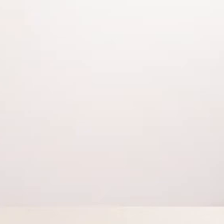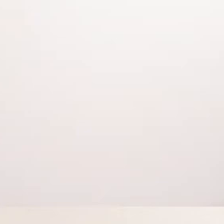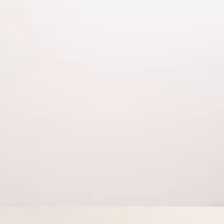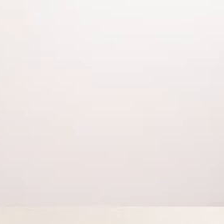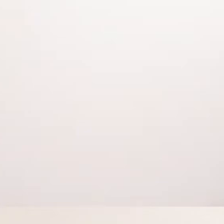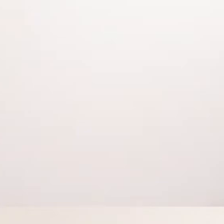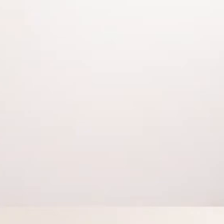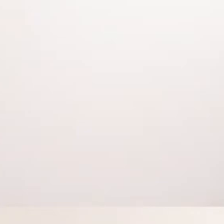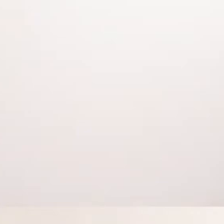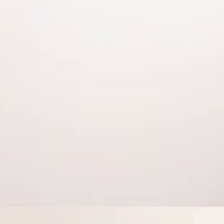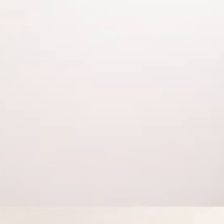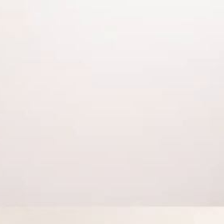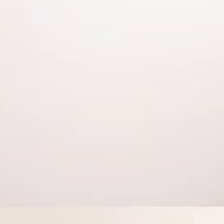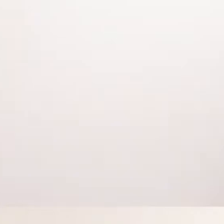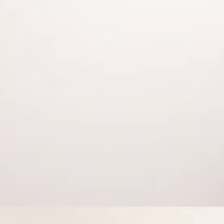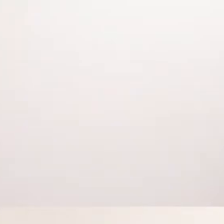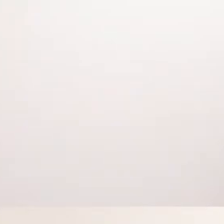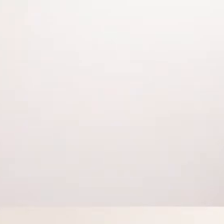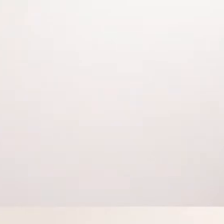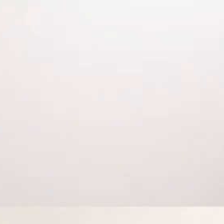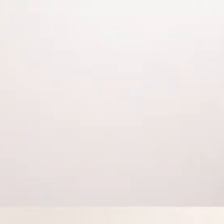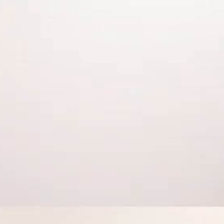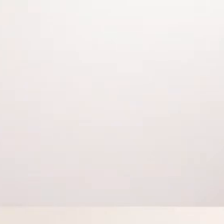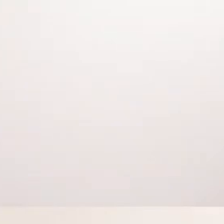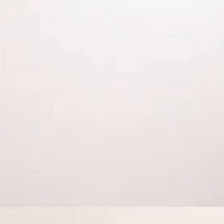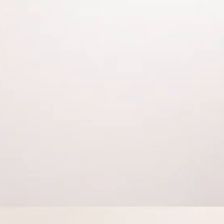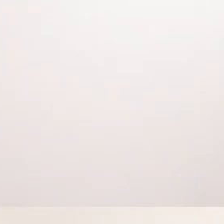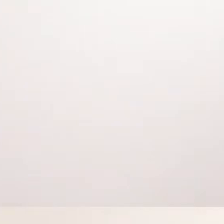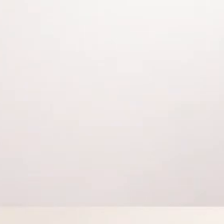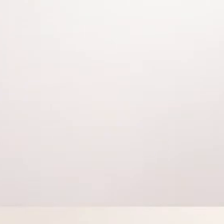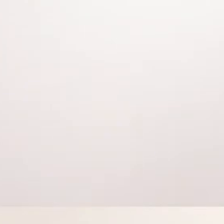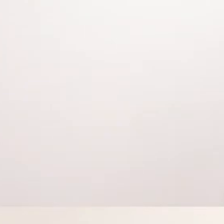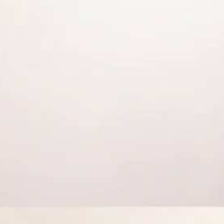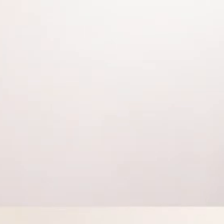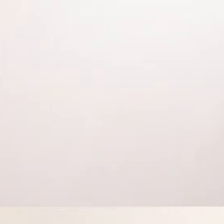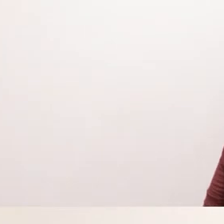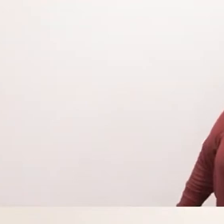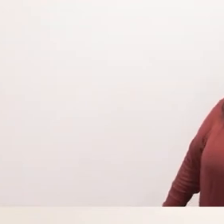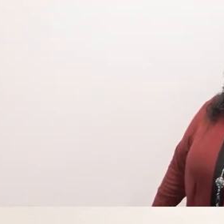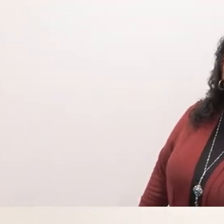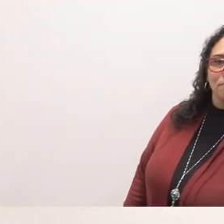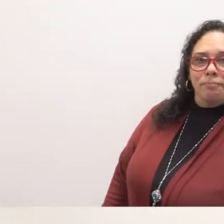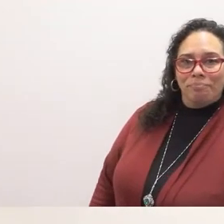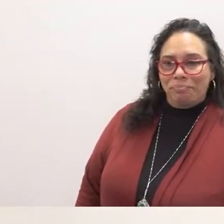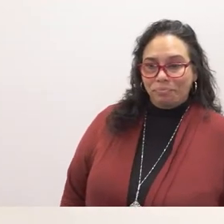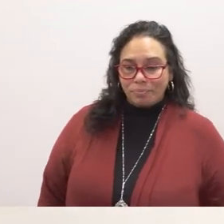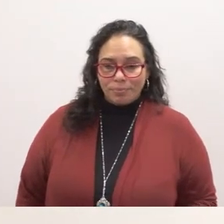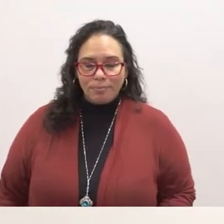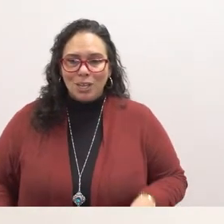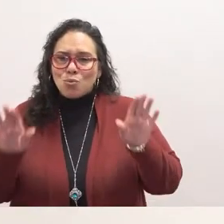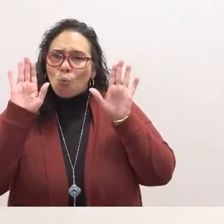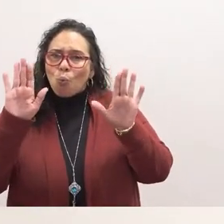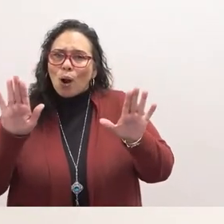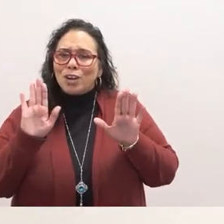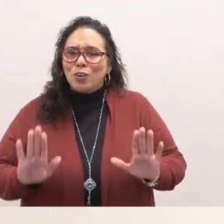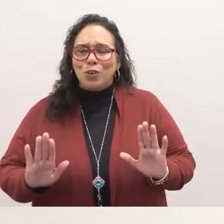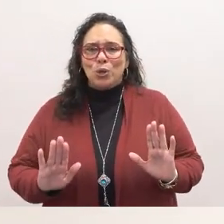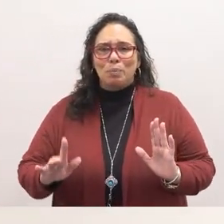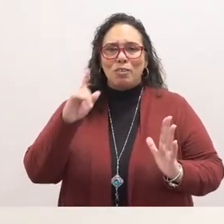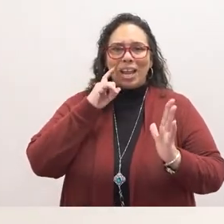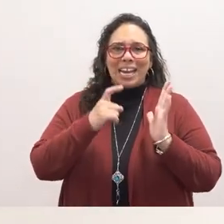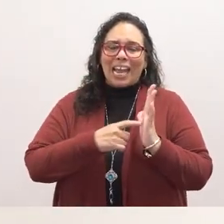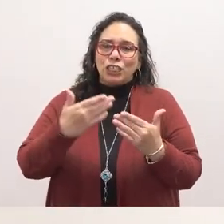Thank you, everyone. It's so wonderful to be able to recognize good